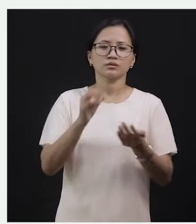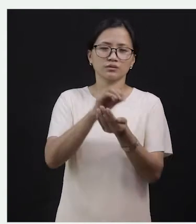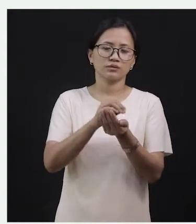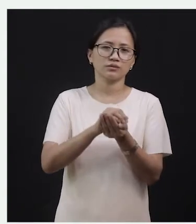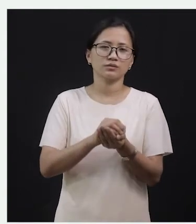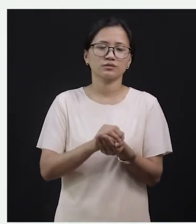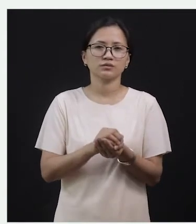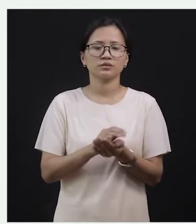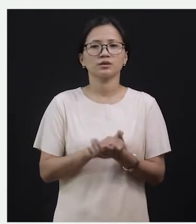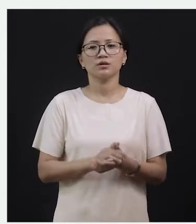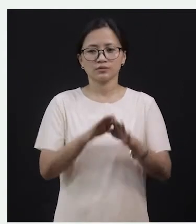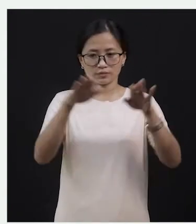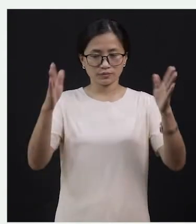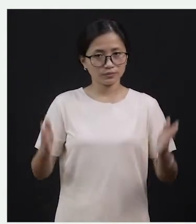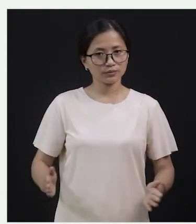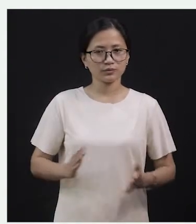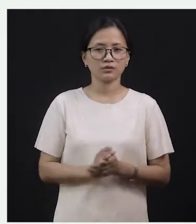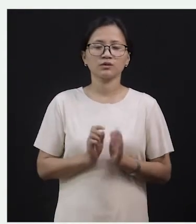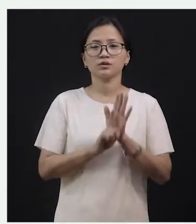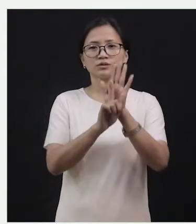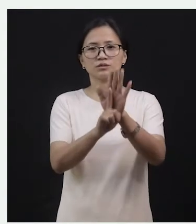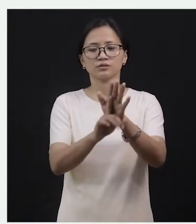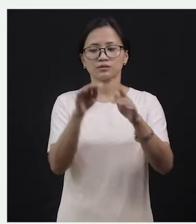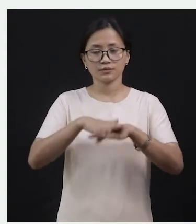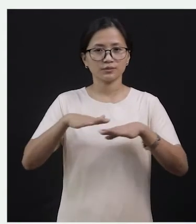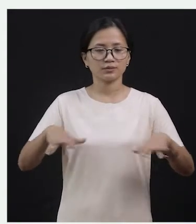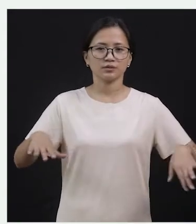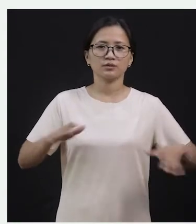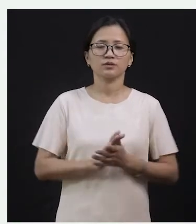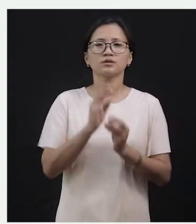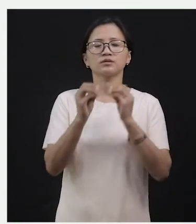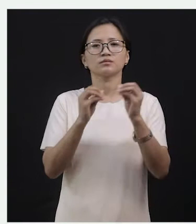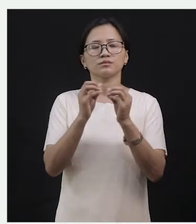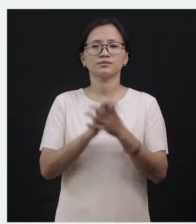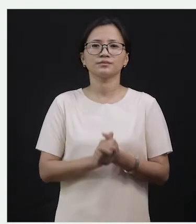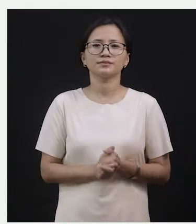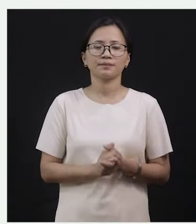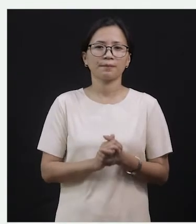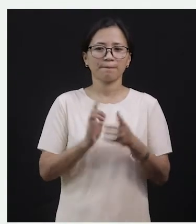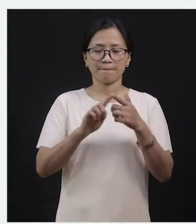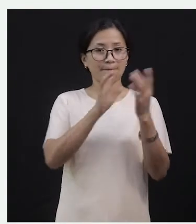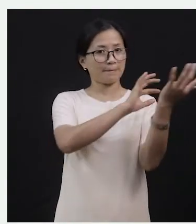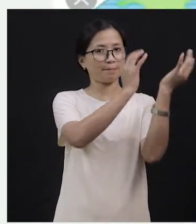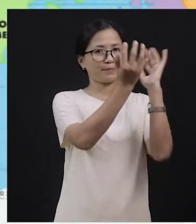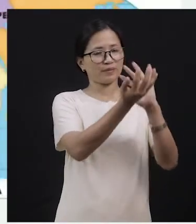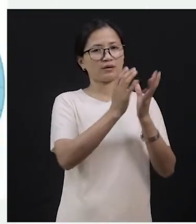keep the globe on certain table and we can show to the students about this earth. Okay,